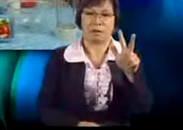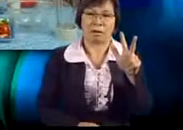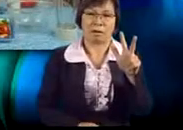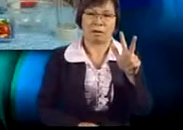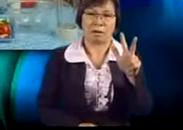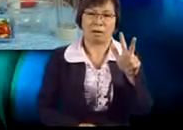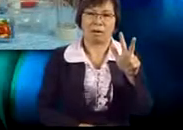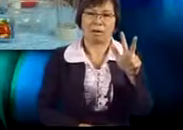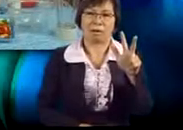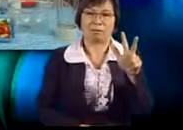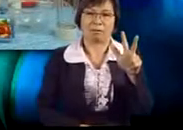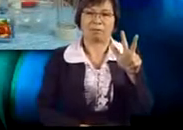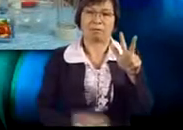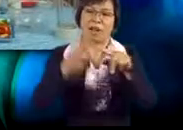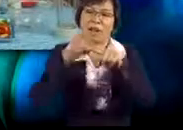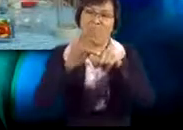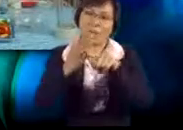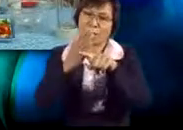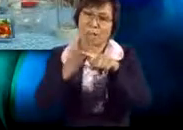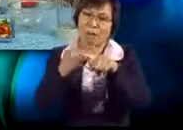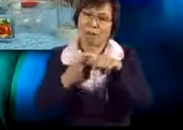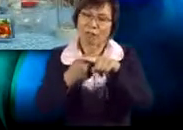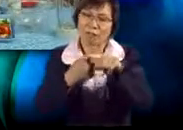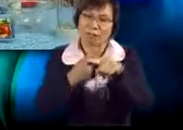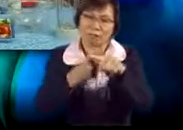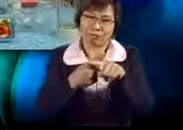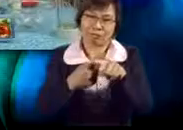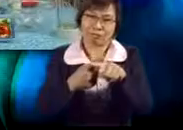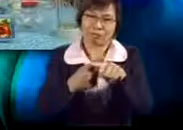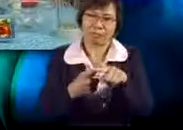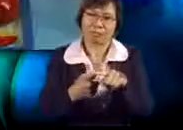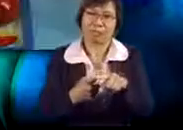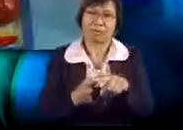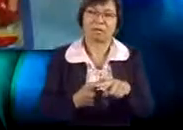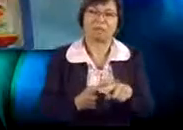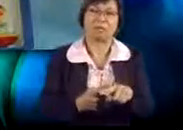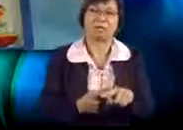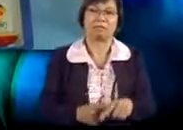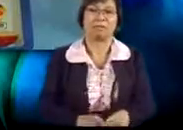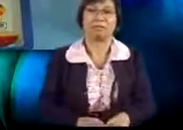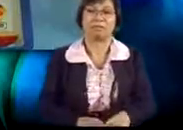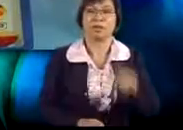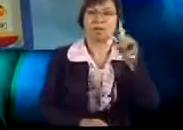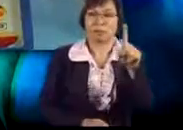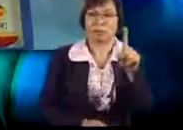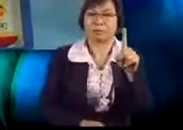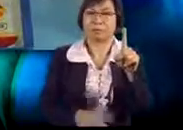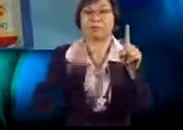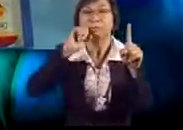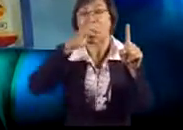and a half. These are 2 3/4 of apples. 1,